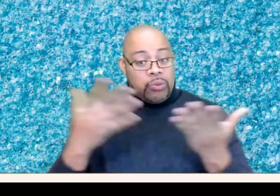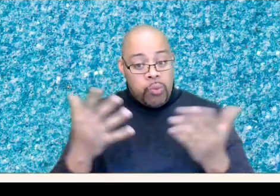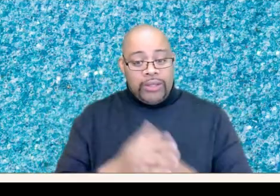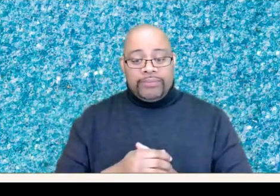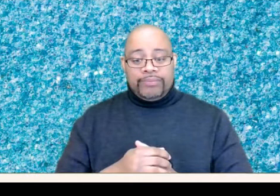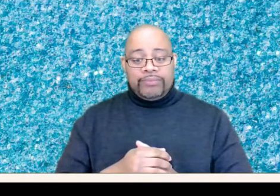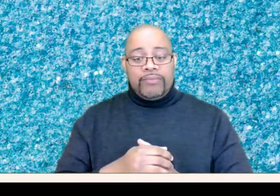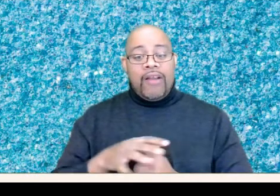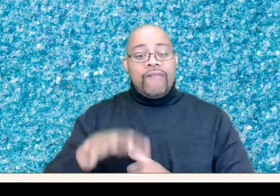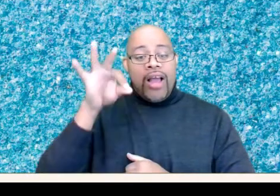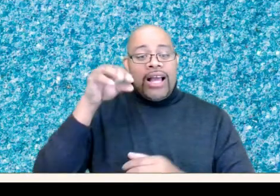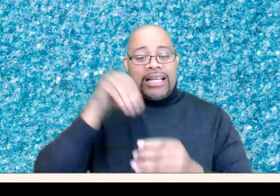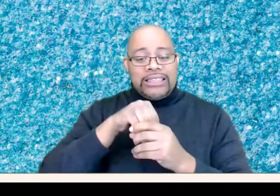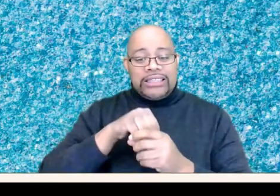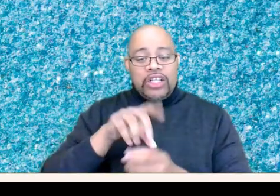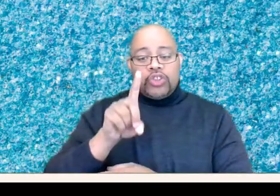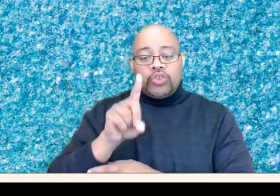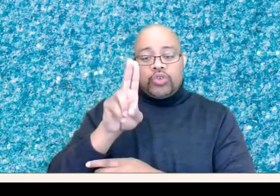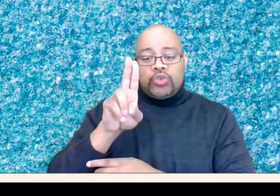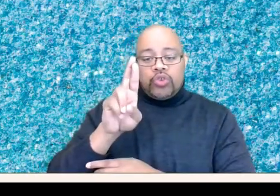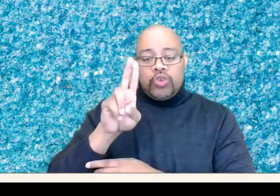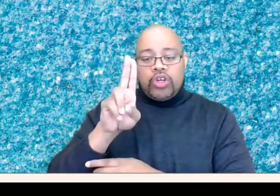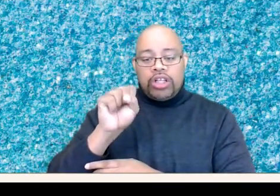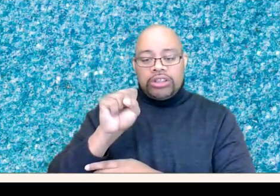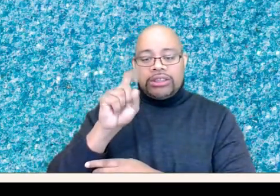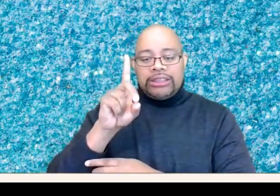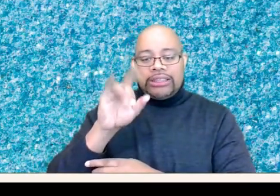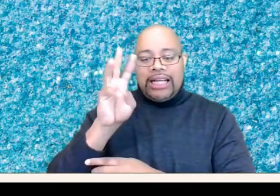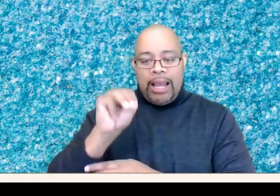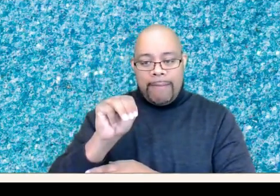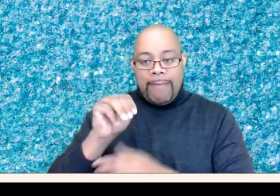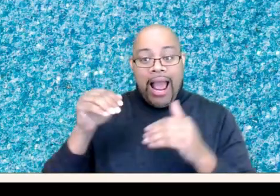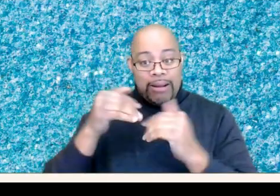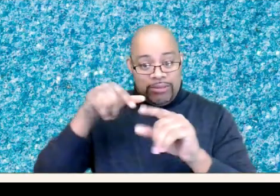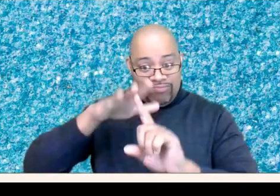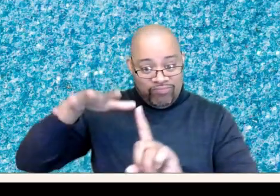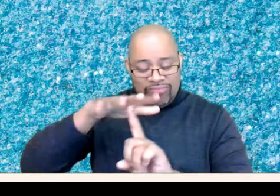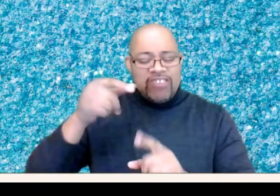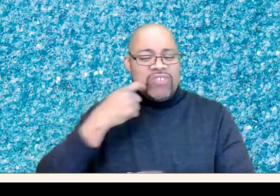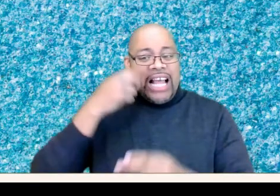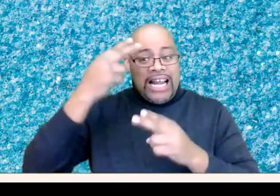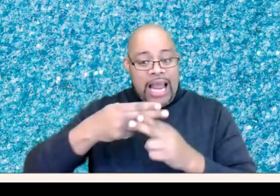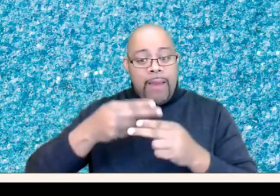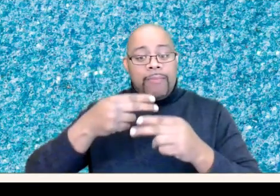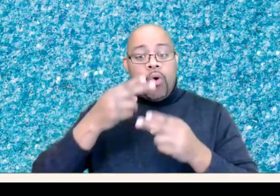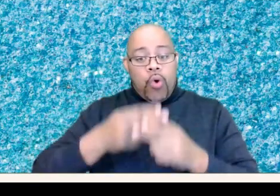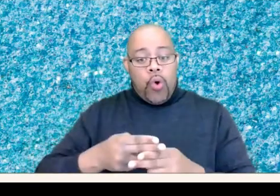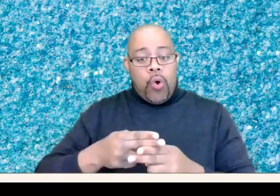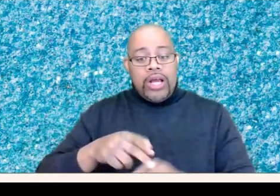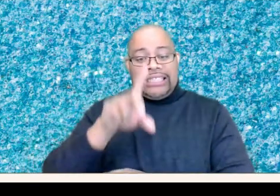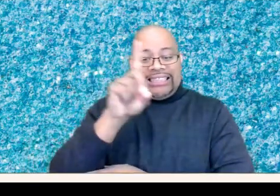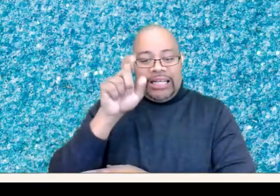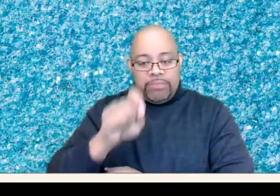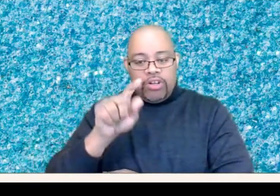to is found within the Durstinium clade under this, and the species was recently named in this paper is called Durstinium